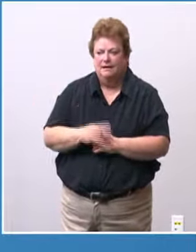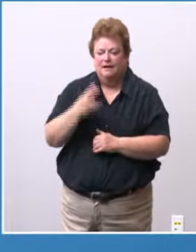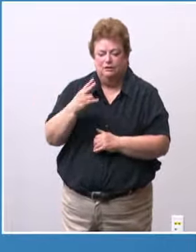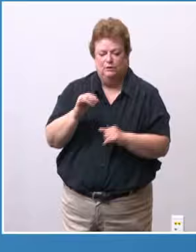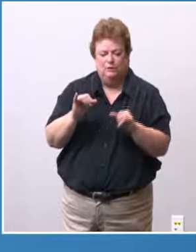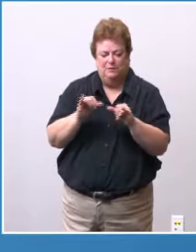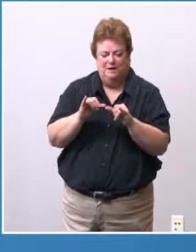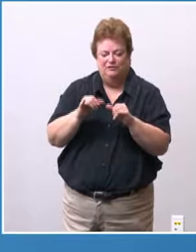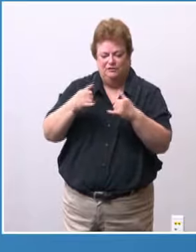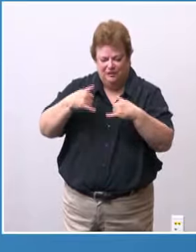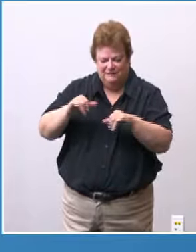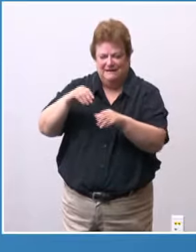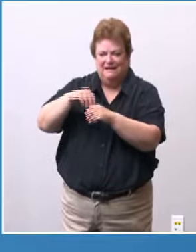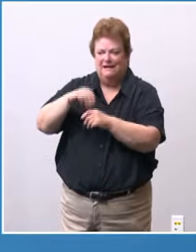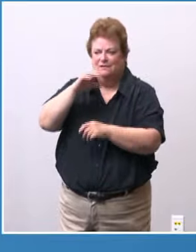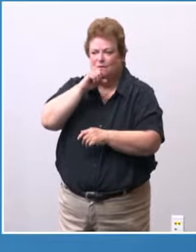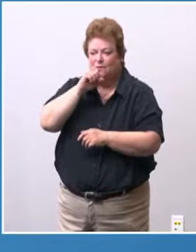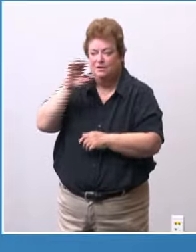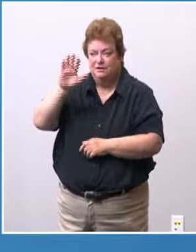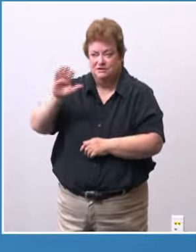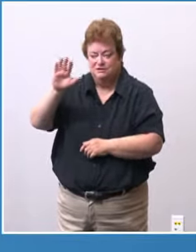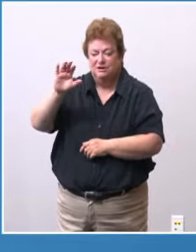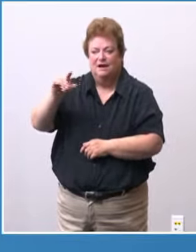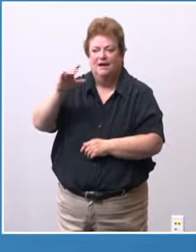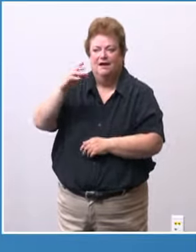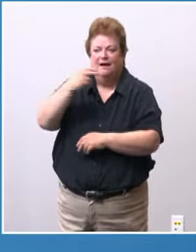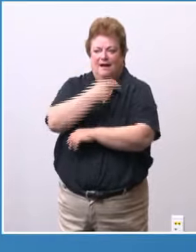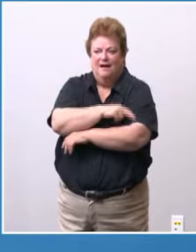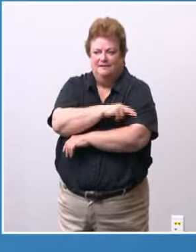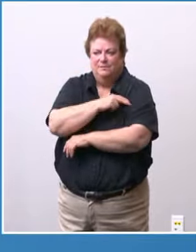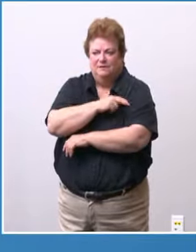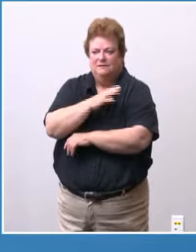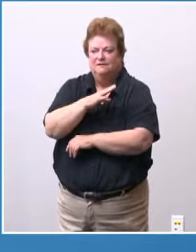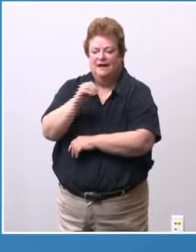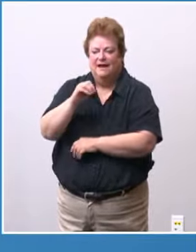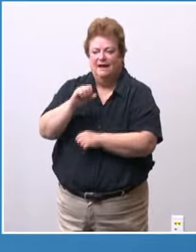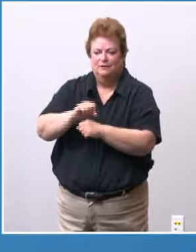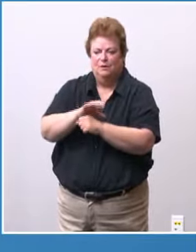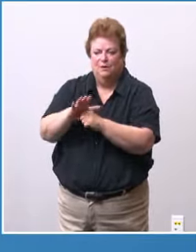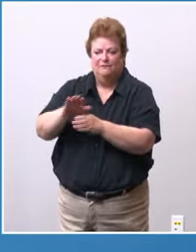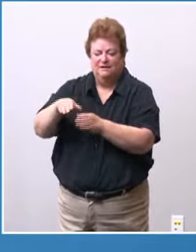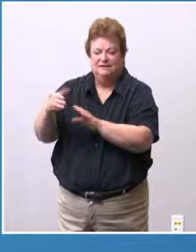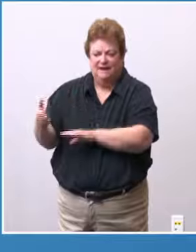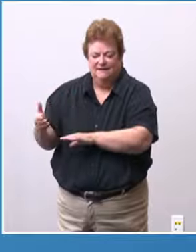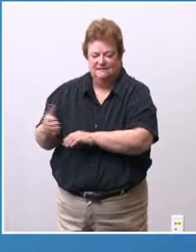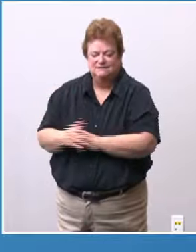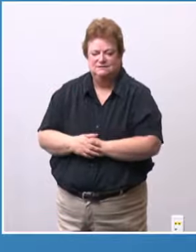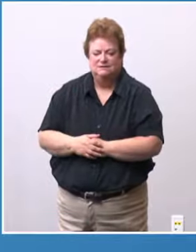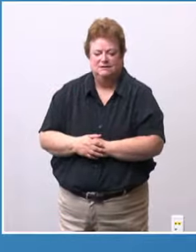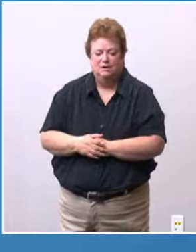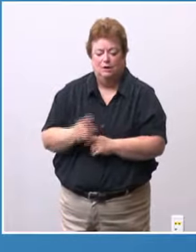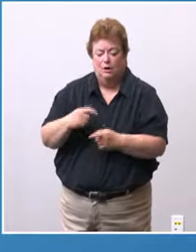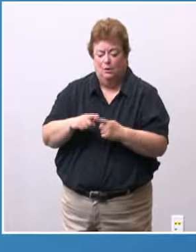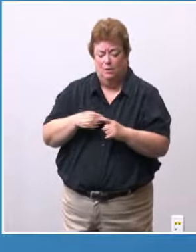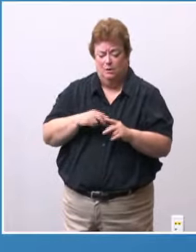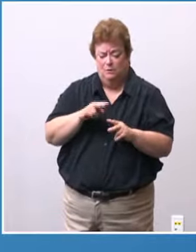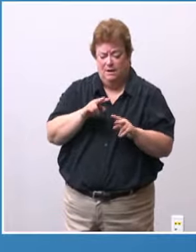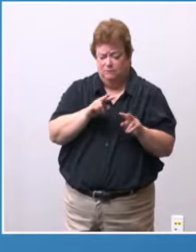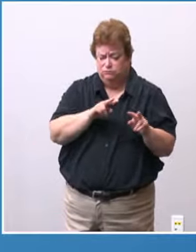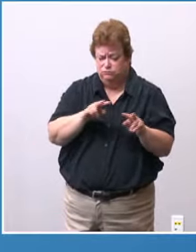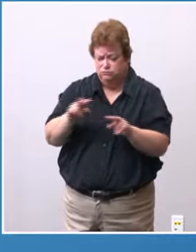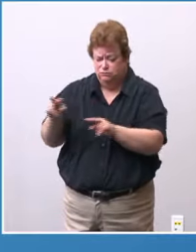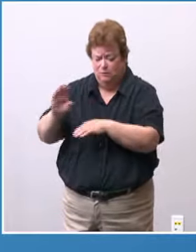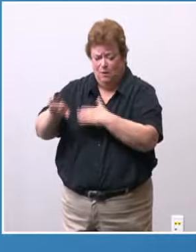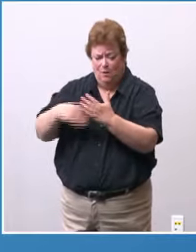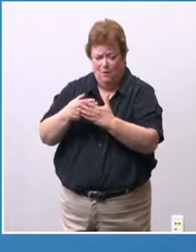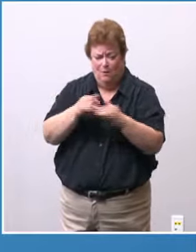metrics remain in the orange category: hospitalizations and COVID-19 deaths. When reviewing all of the metrics together, the